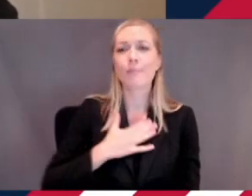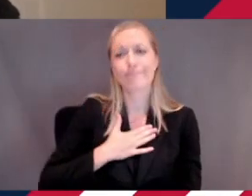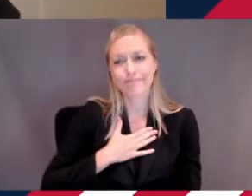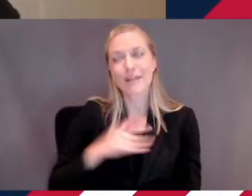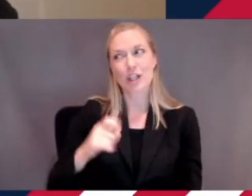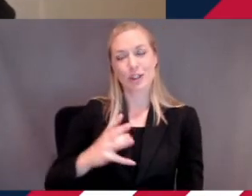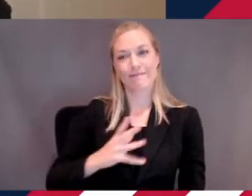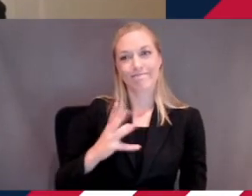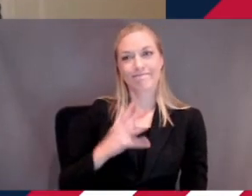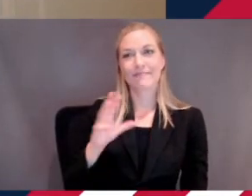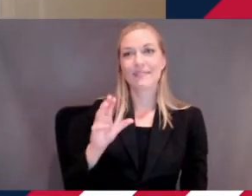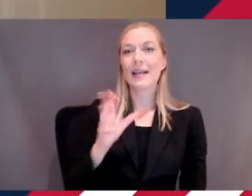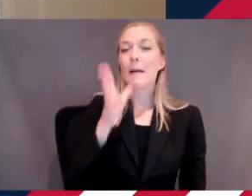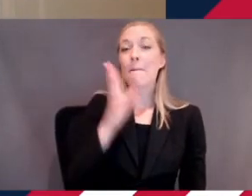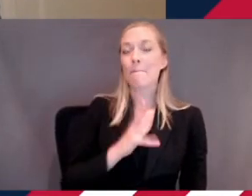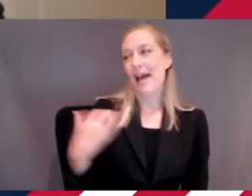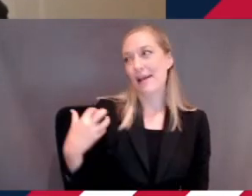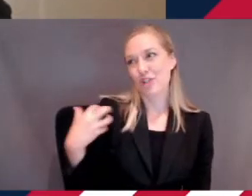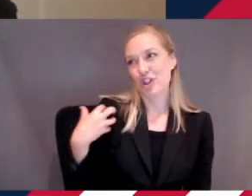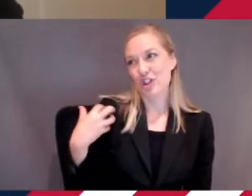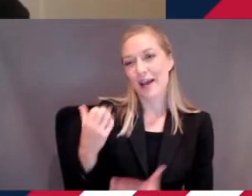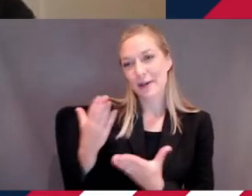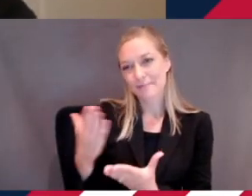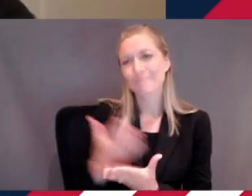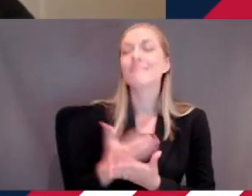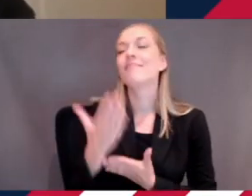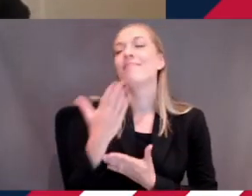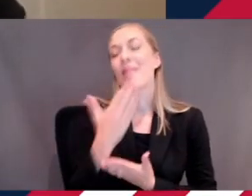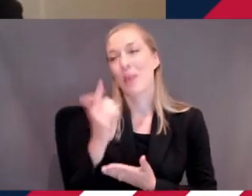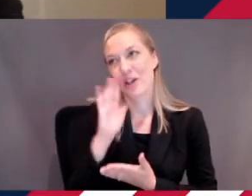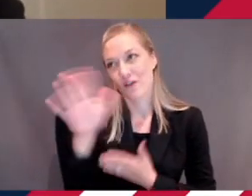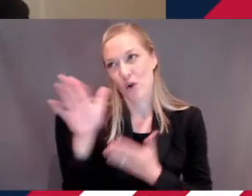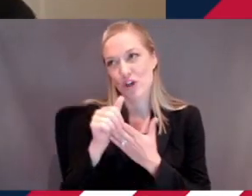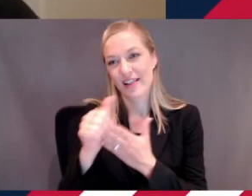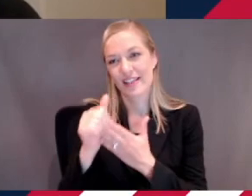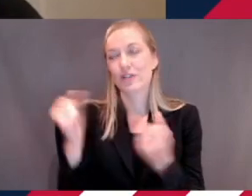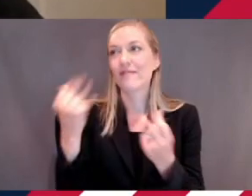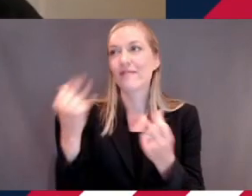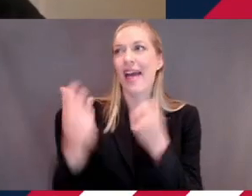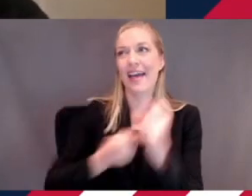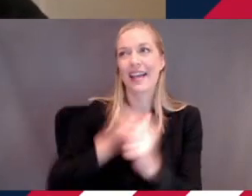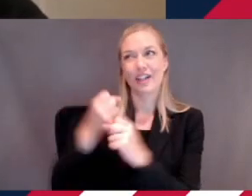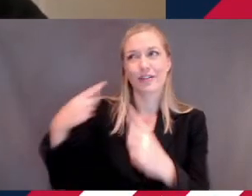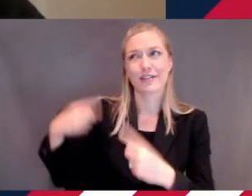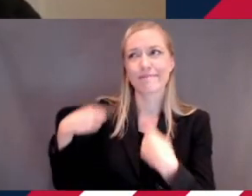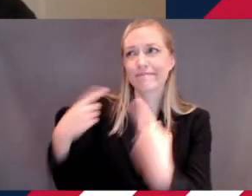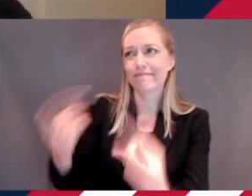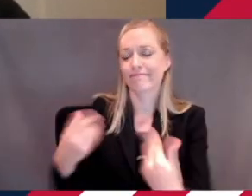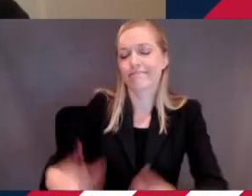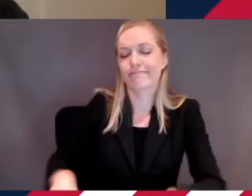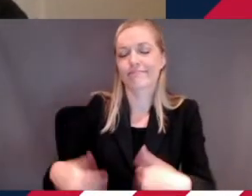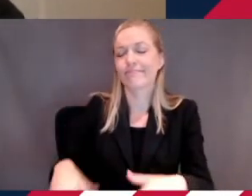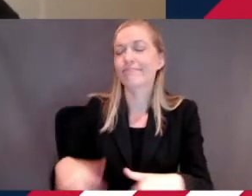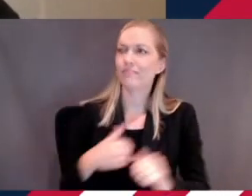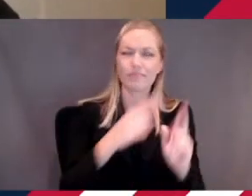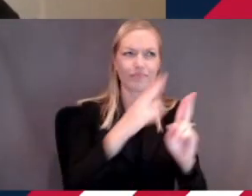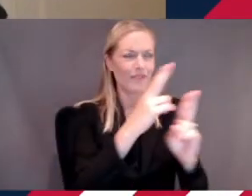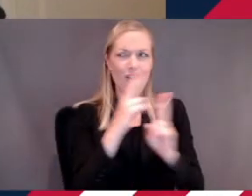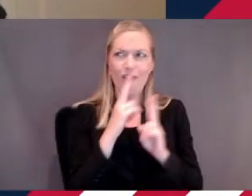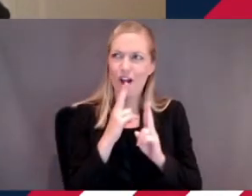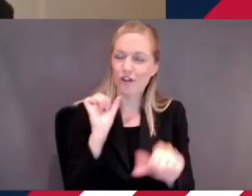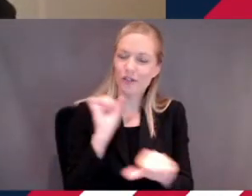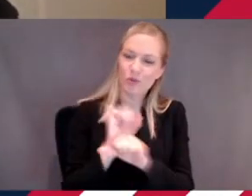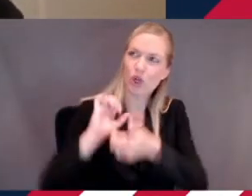Congressman Frank, thank you for your leadership over many, many years. It was such an honor working with Senator Kennedy to get to partner